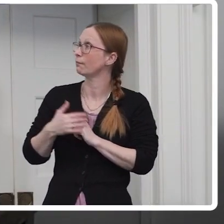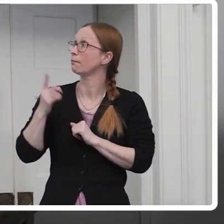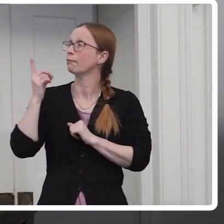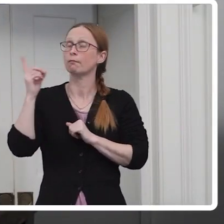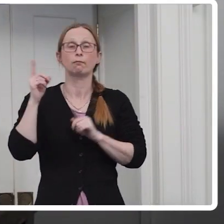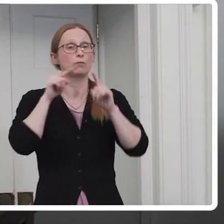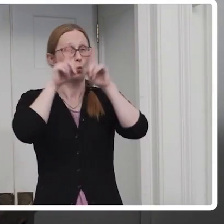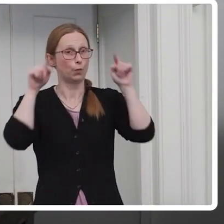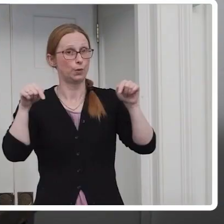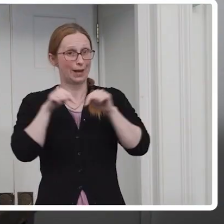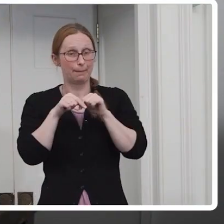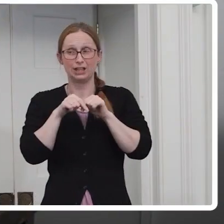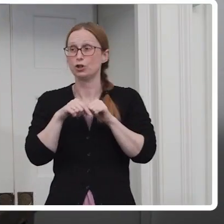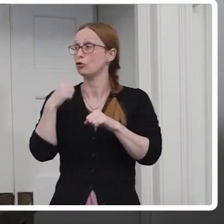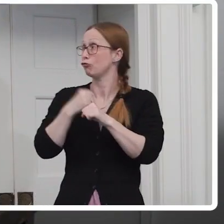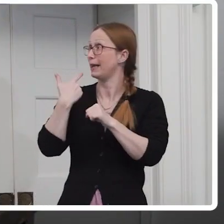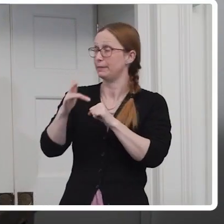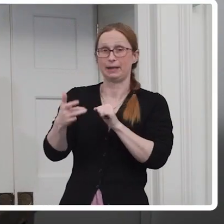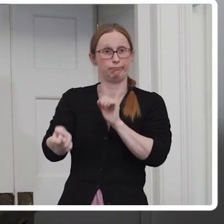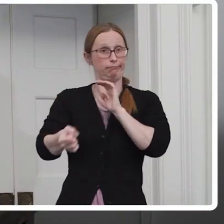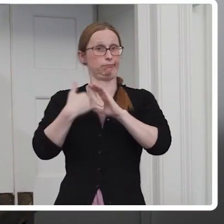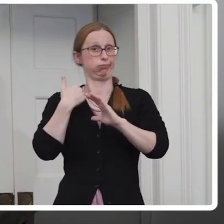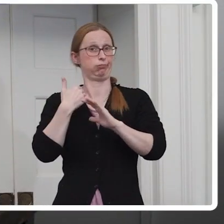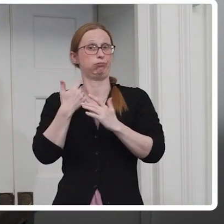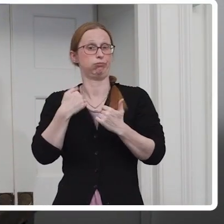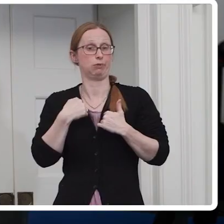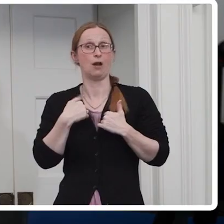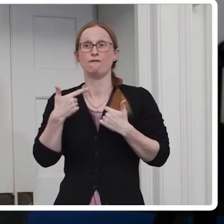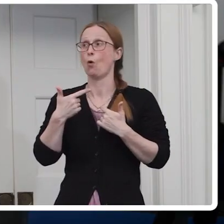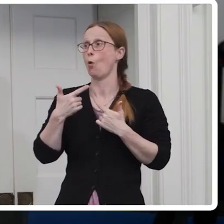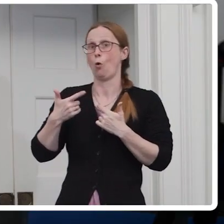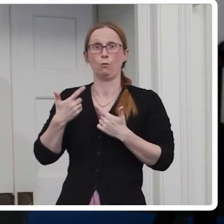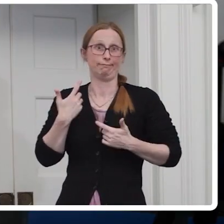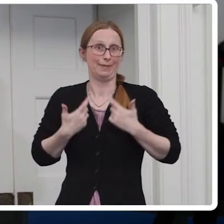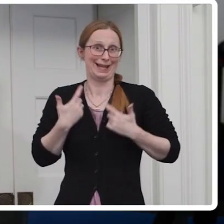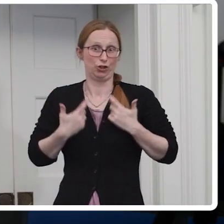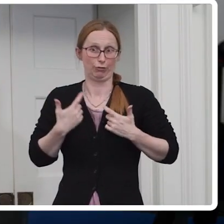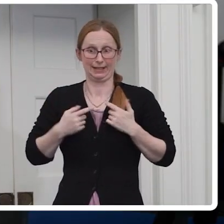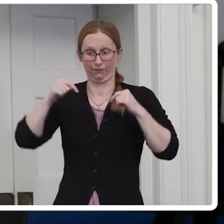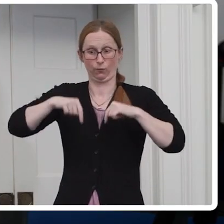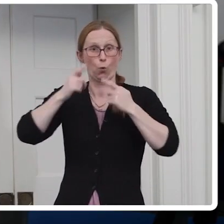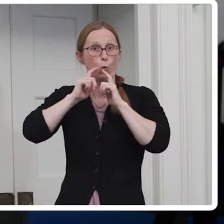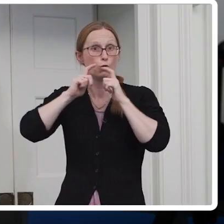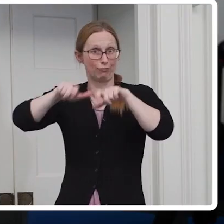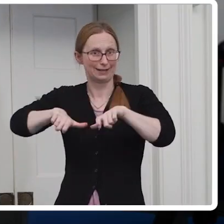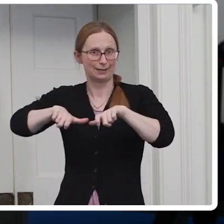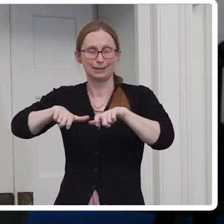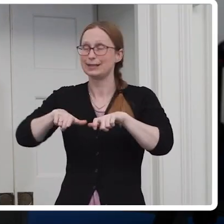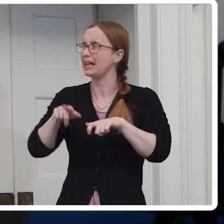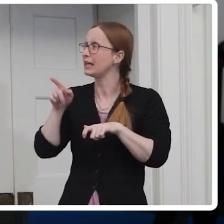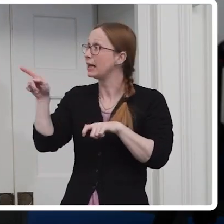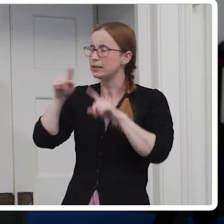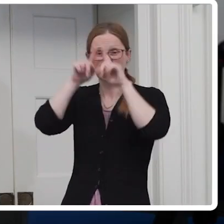There we go. So yeah, this is the image that Grace submitted for the expression of interest for the